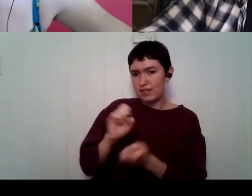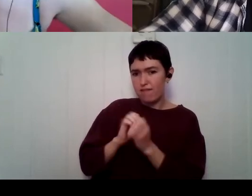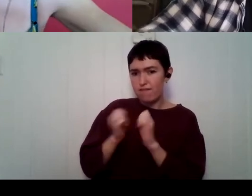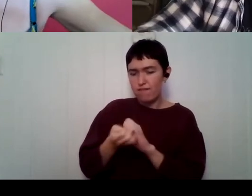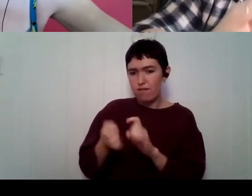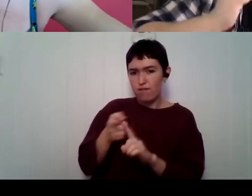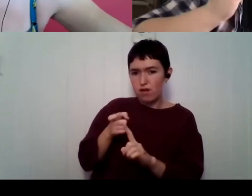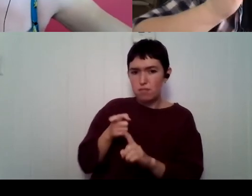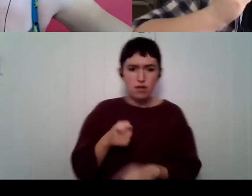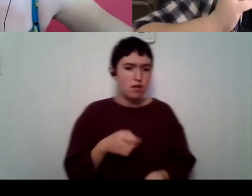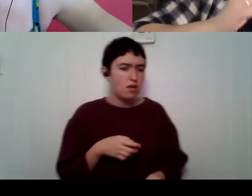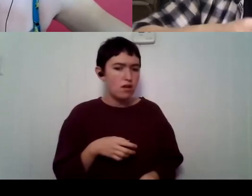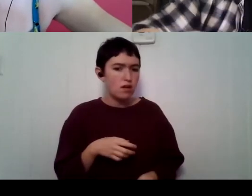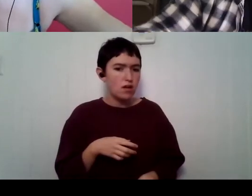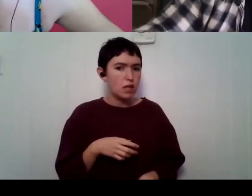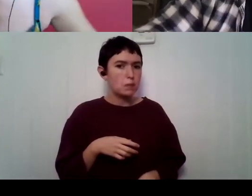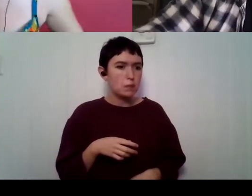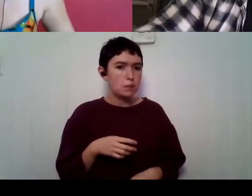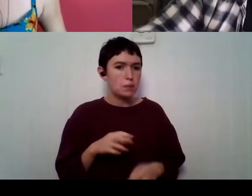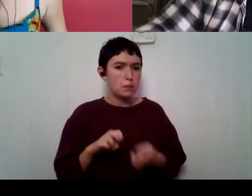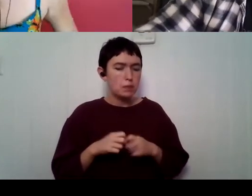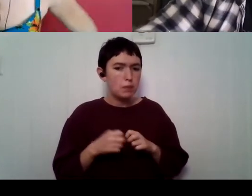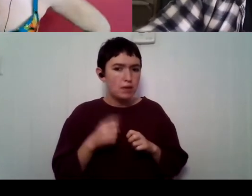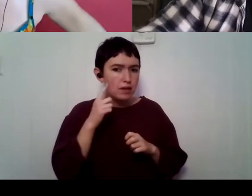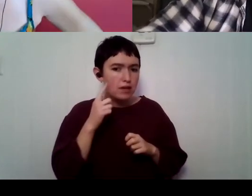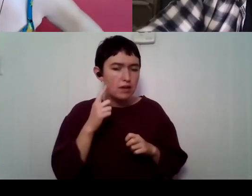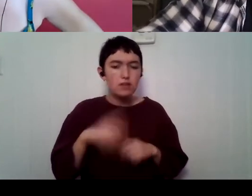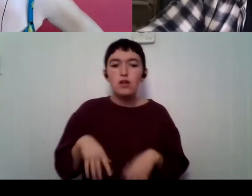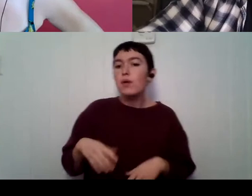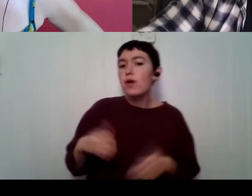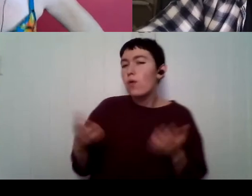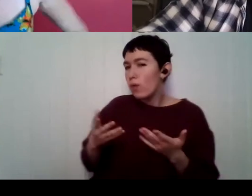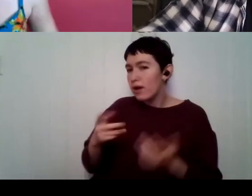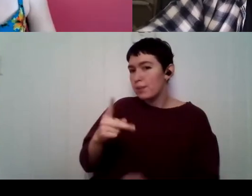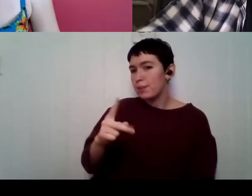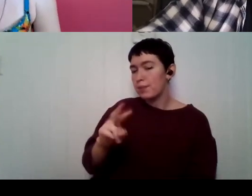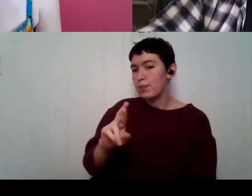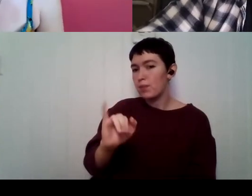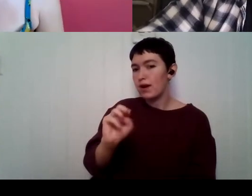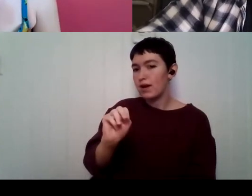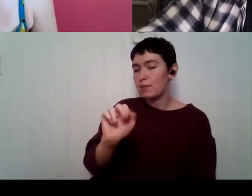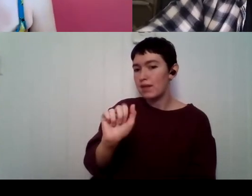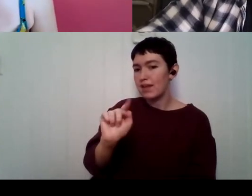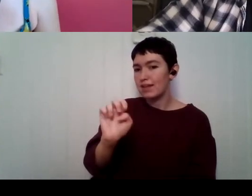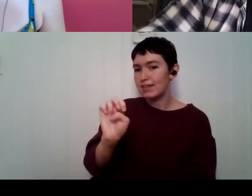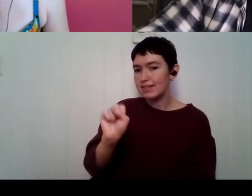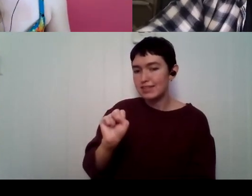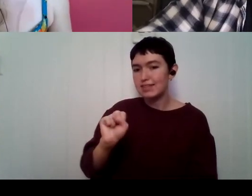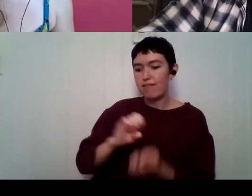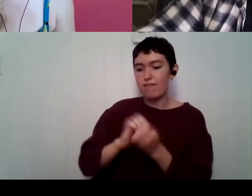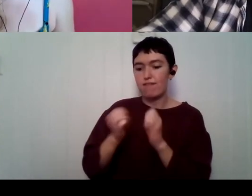Uh-oh. I can say it again. You're moving now. What did primates evolve from? Okay, that's a good question. So